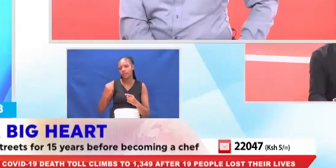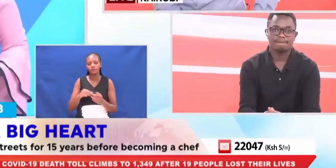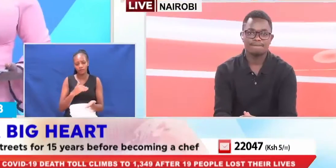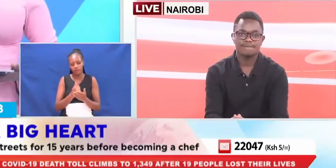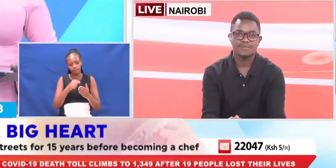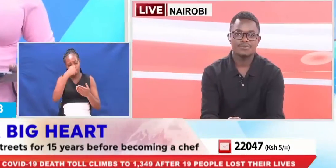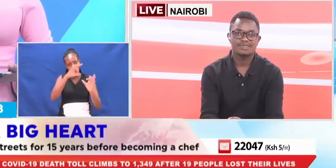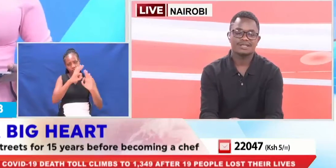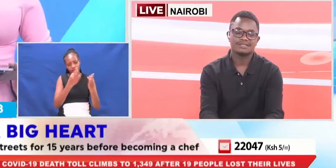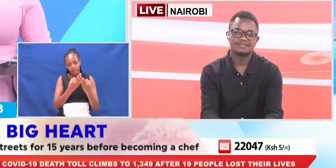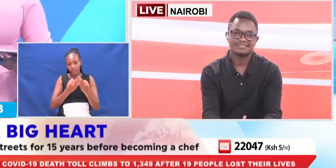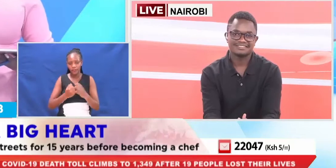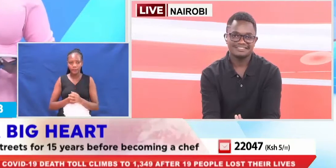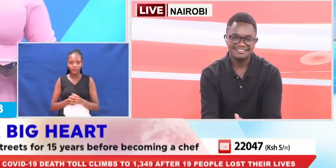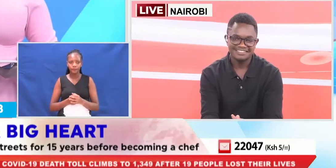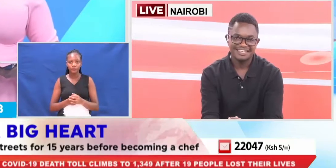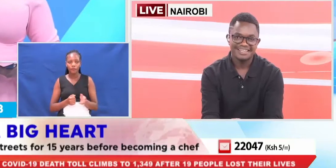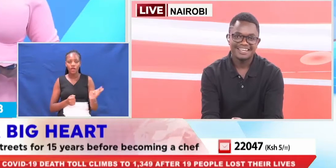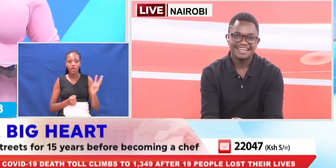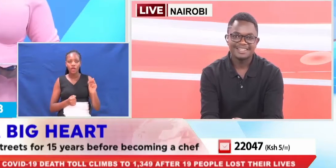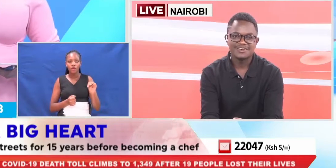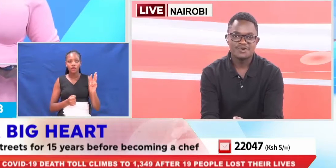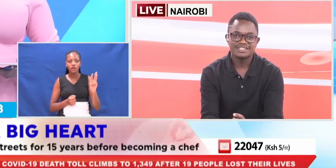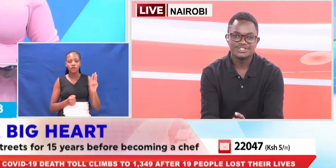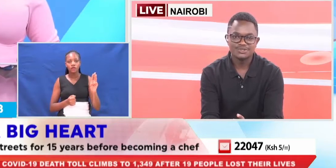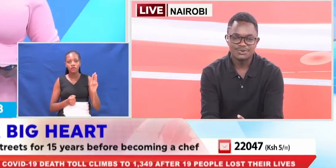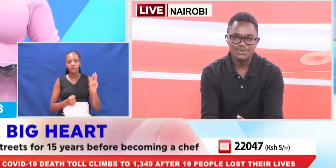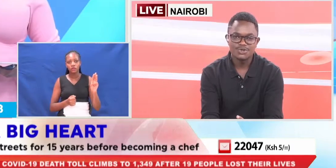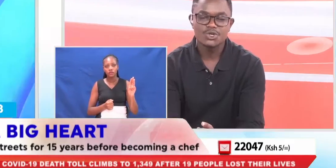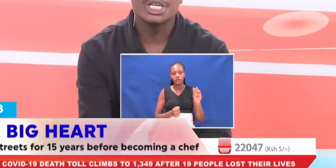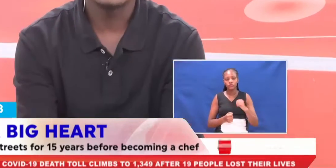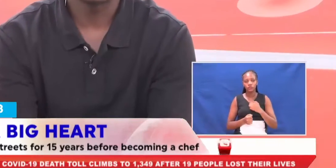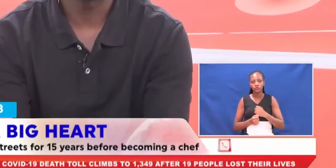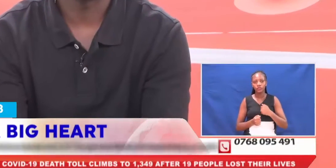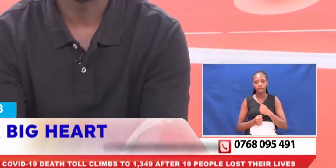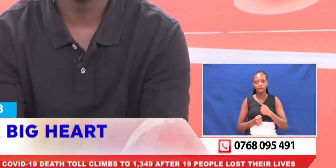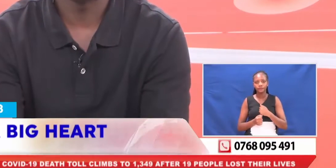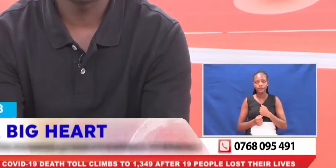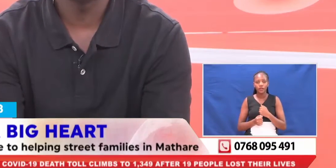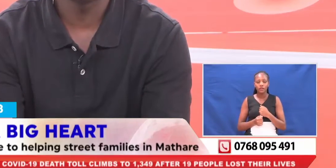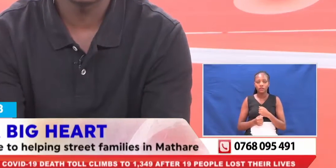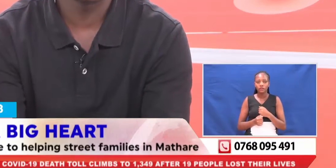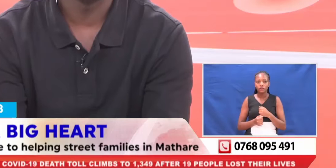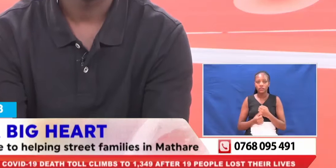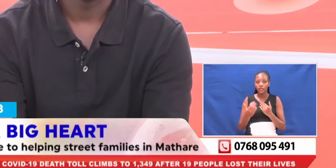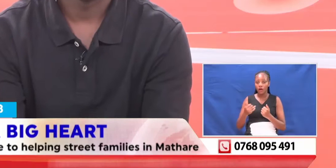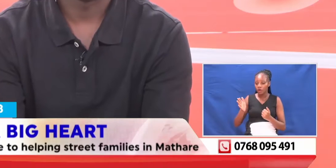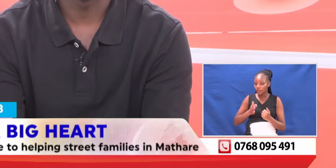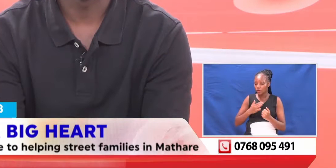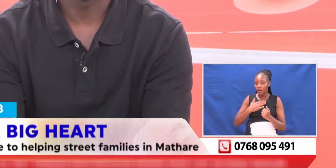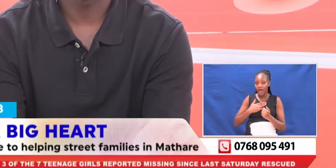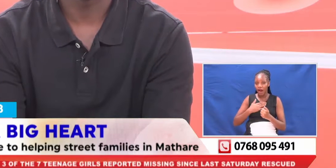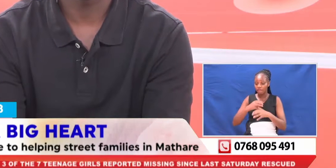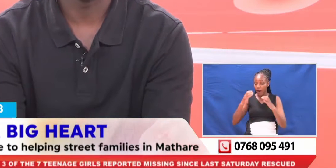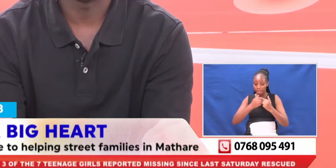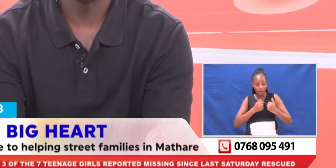Amazing. Mungi Maina, what do you think about the story? I think Wanjiru not only has a big heart, Muthoka, mm-hmm. but